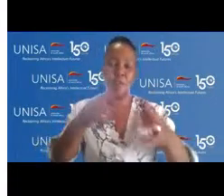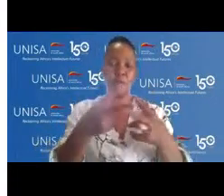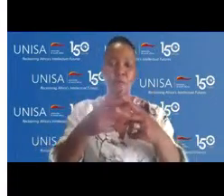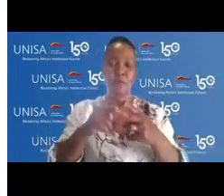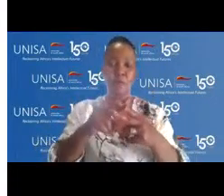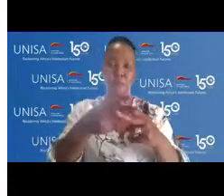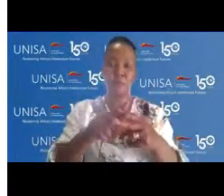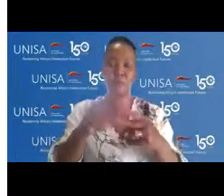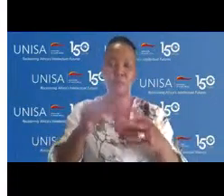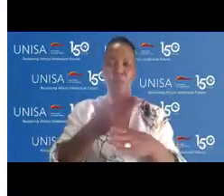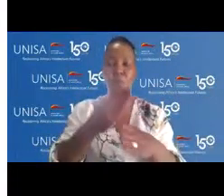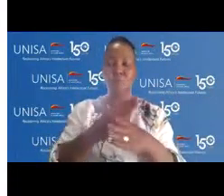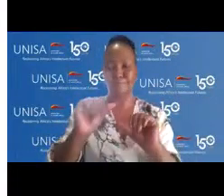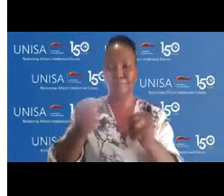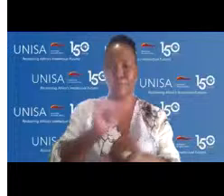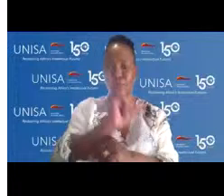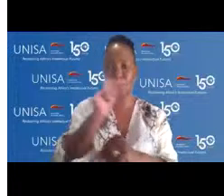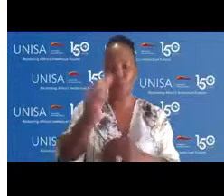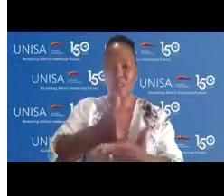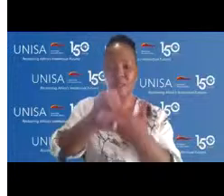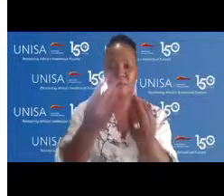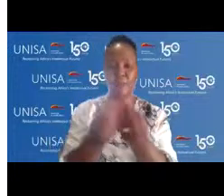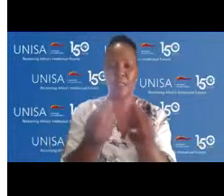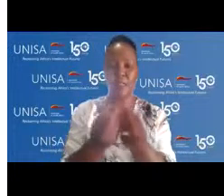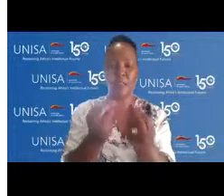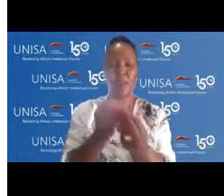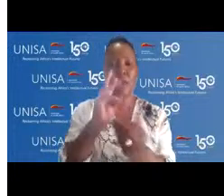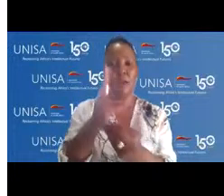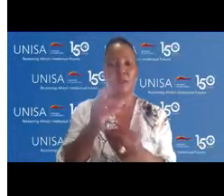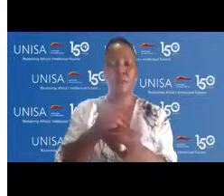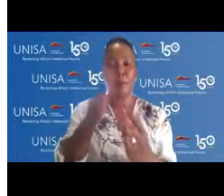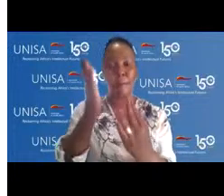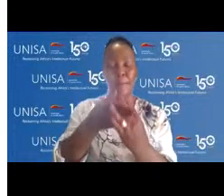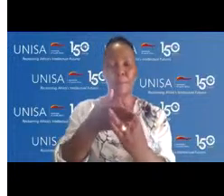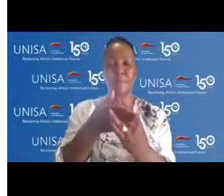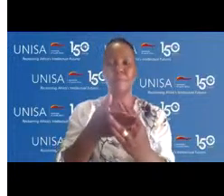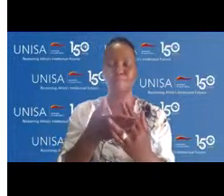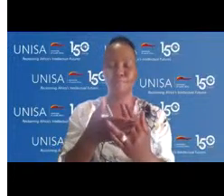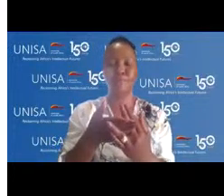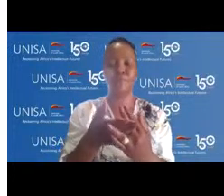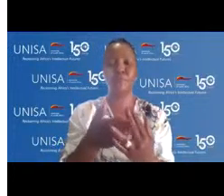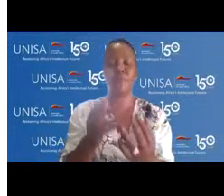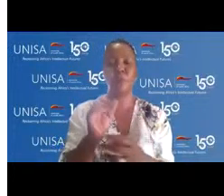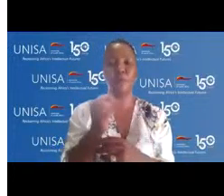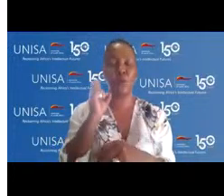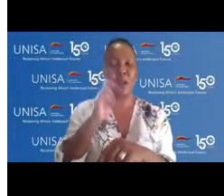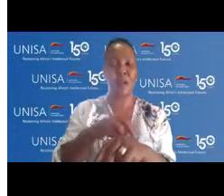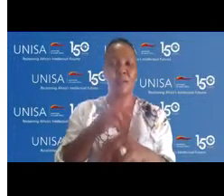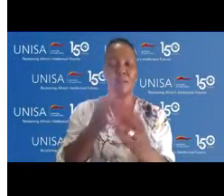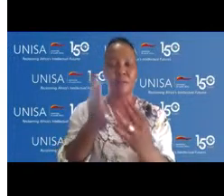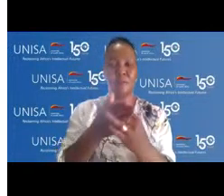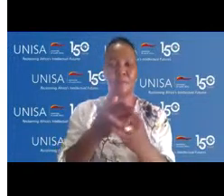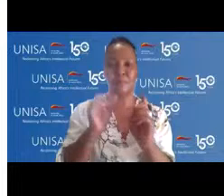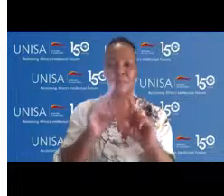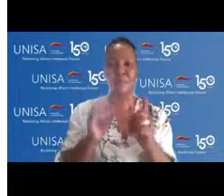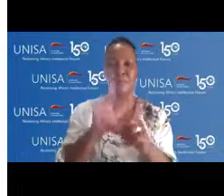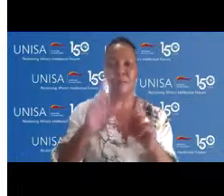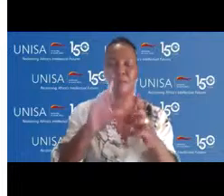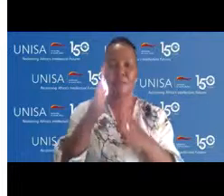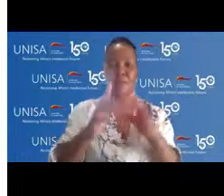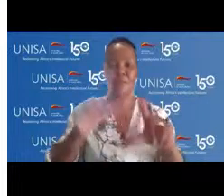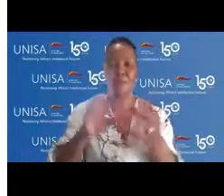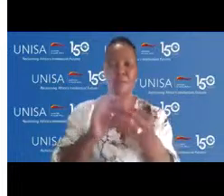your device. Then we're going to have a little bit of a break, all right, because we all need a break, especially Sophie. If you guys do notice, we do have